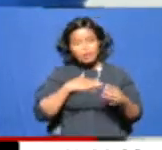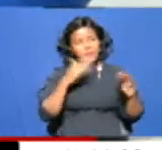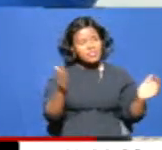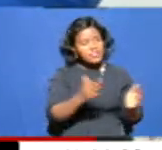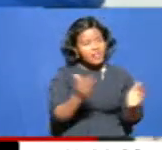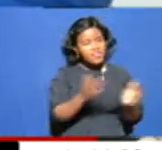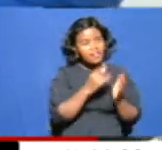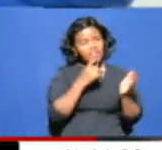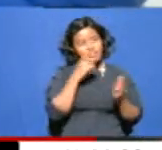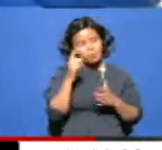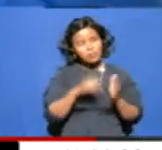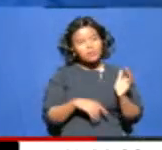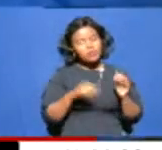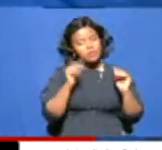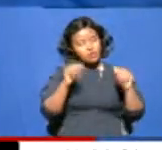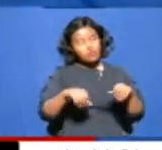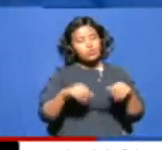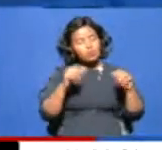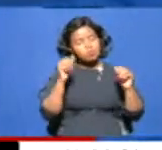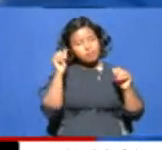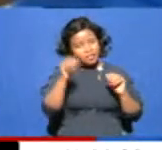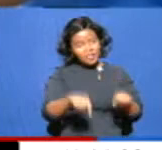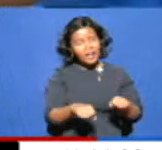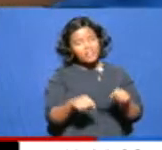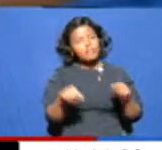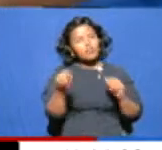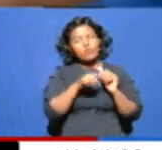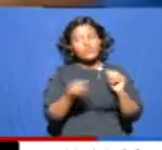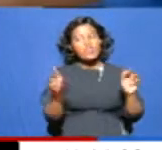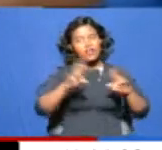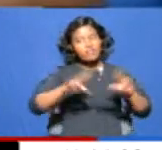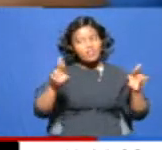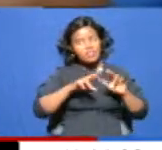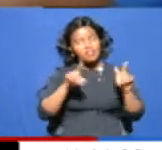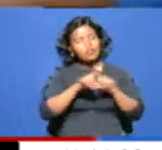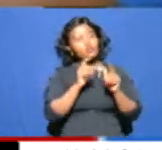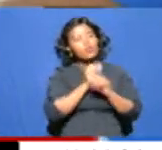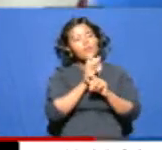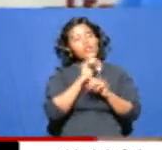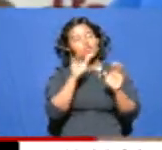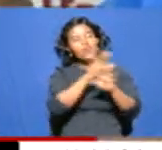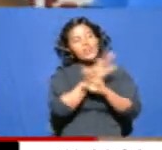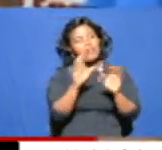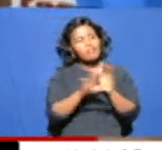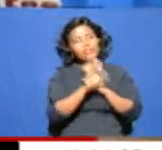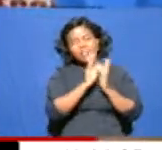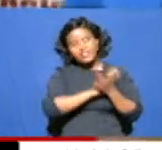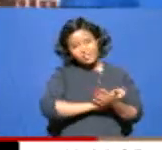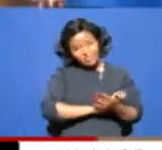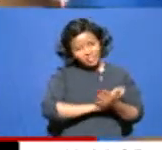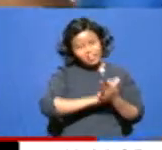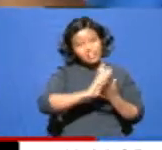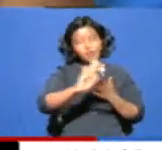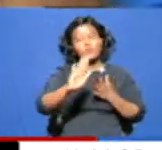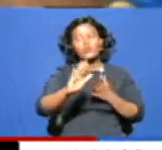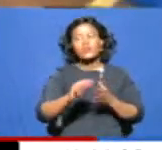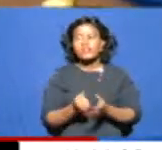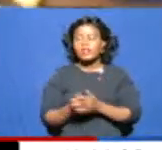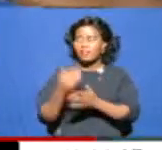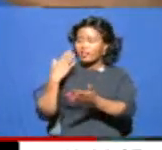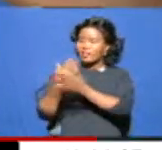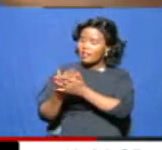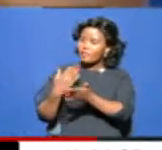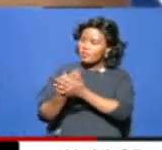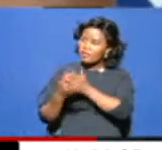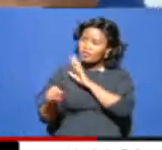We've gone ahead of them, and we're making the path smooth for them so they can make it. Very well. Thank you so much indeed for your time. Thank you. Good